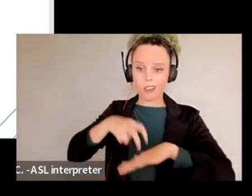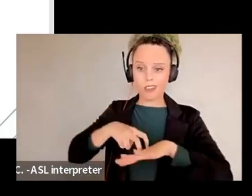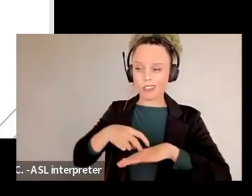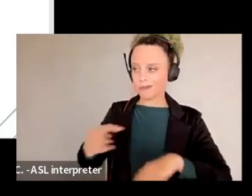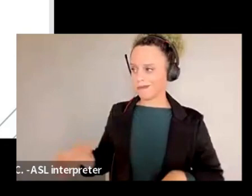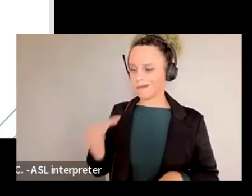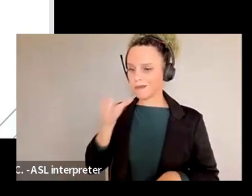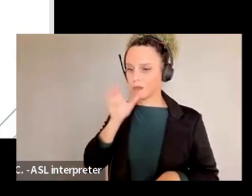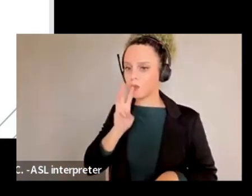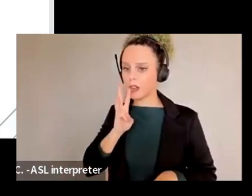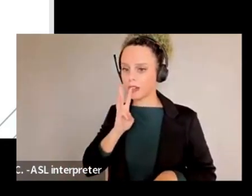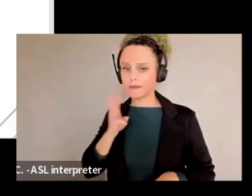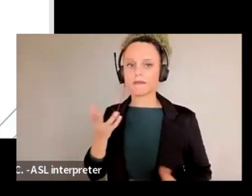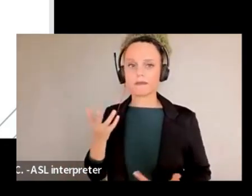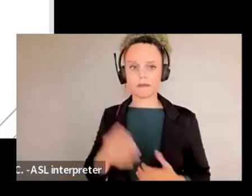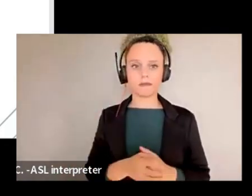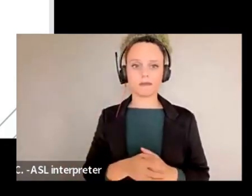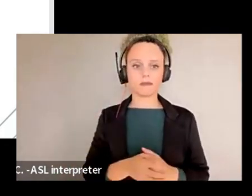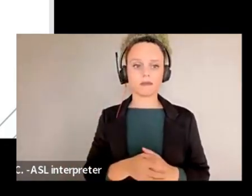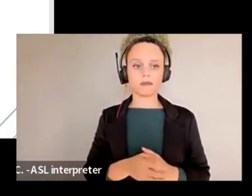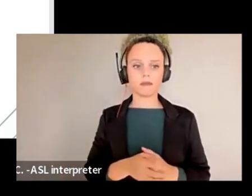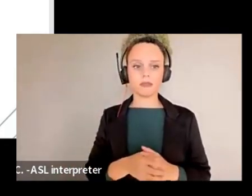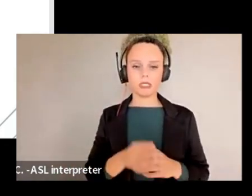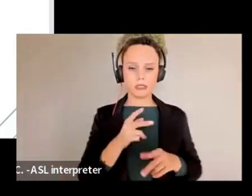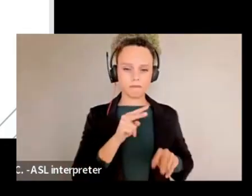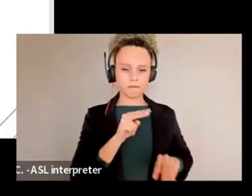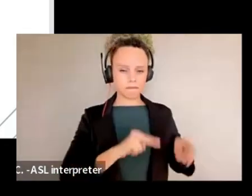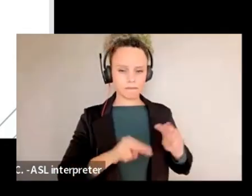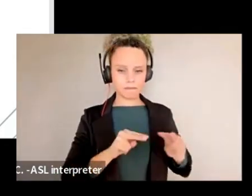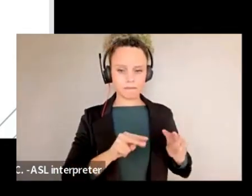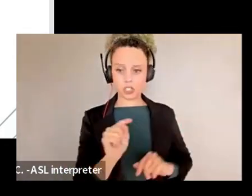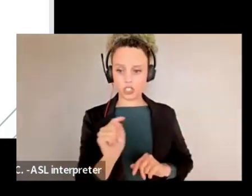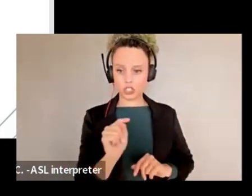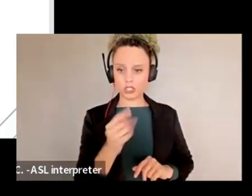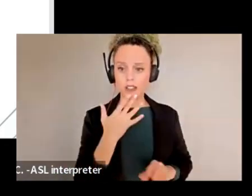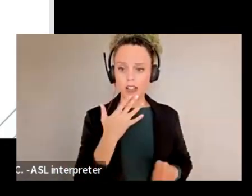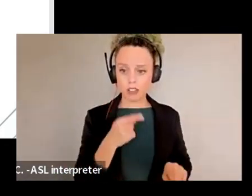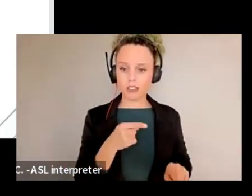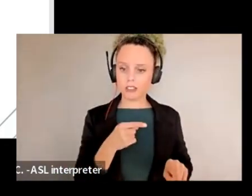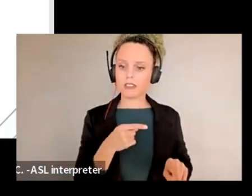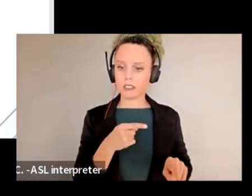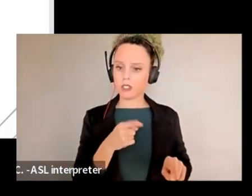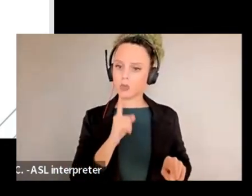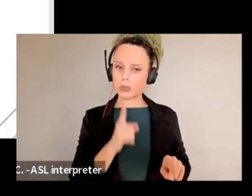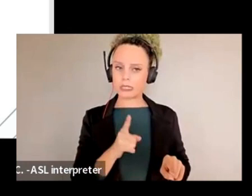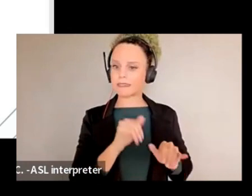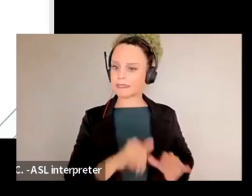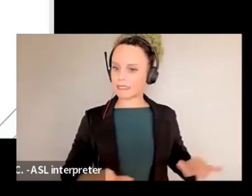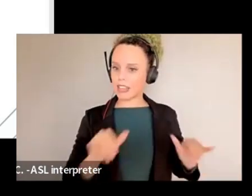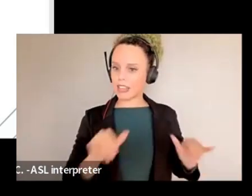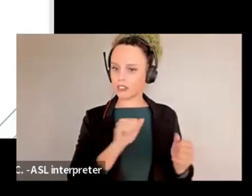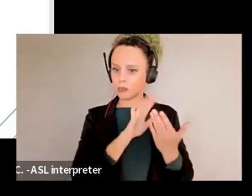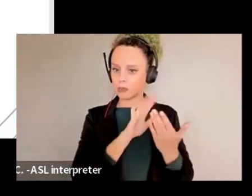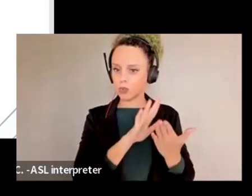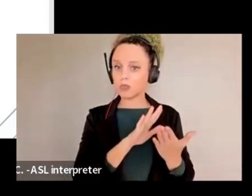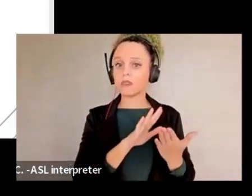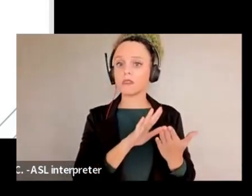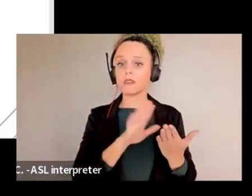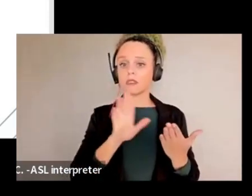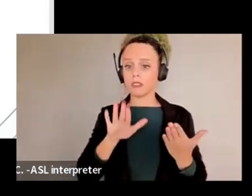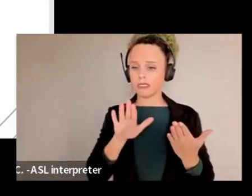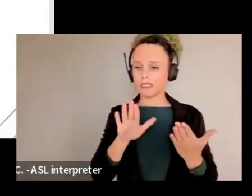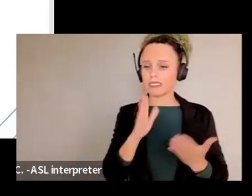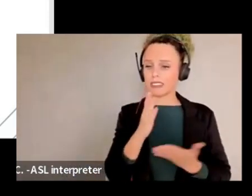developing some habits like drinking water right when you wake up. It's worth noting that monitoring